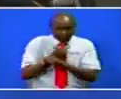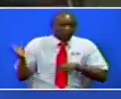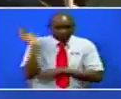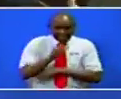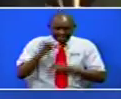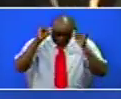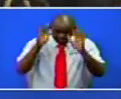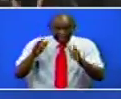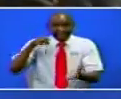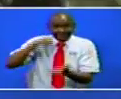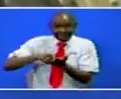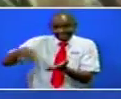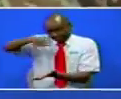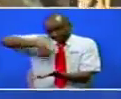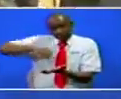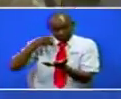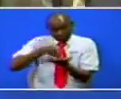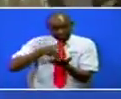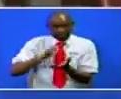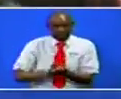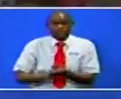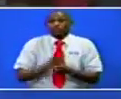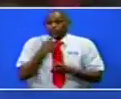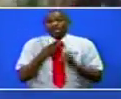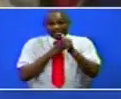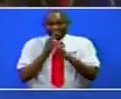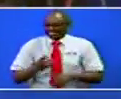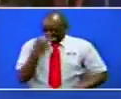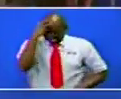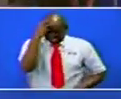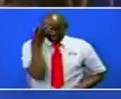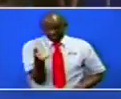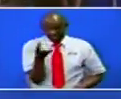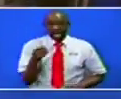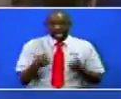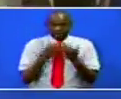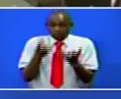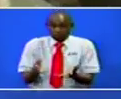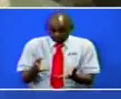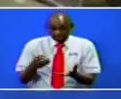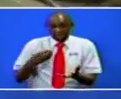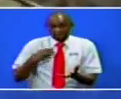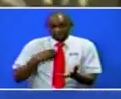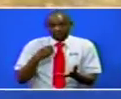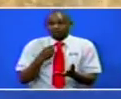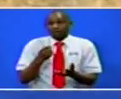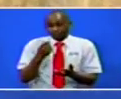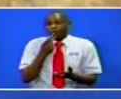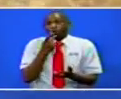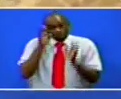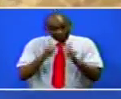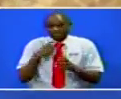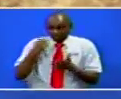as he stood in the middle of the baraza turkana elders were angered and were forced to step in and force the pokot warrior to leave the